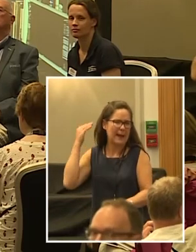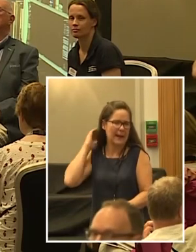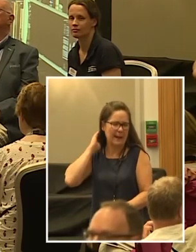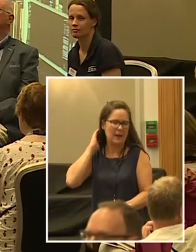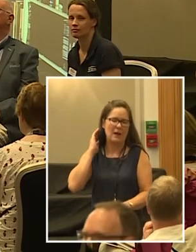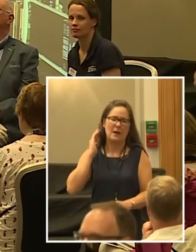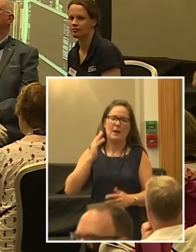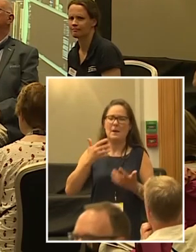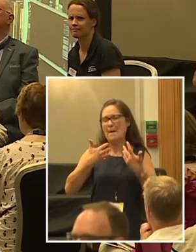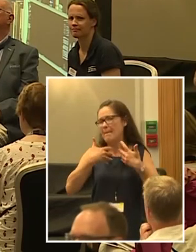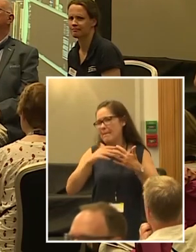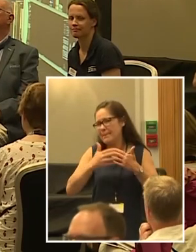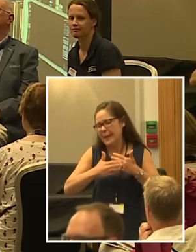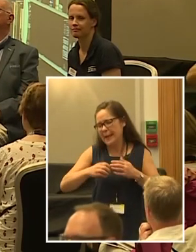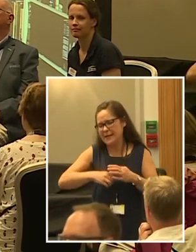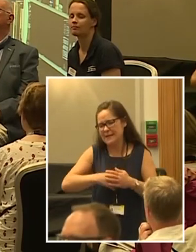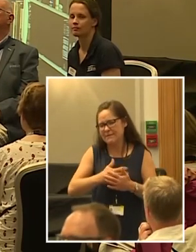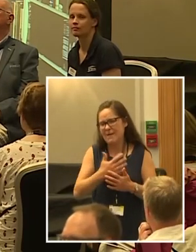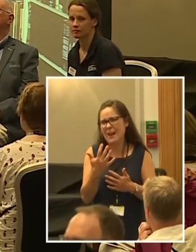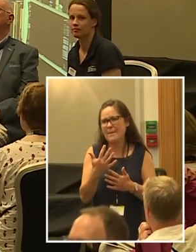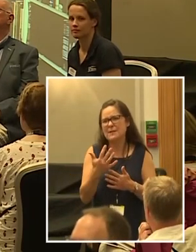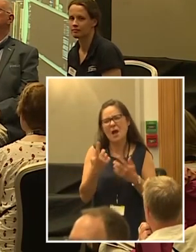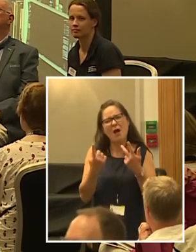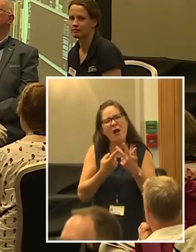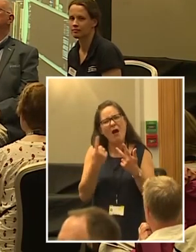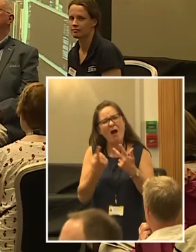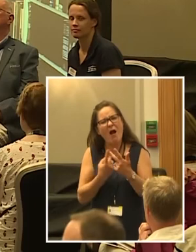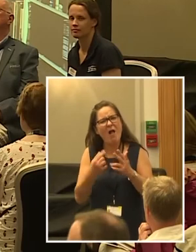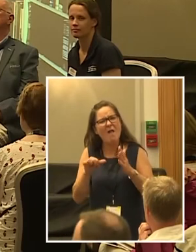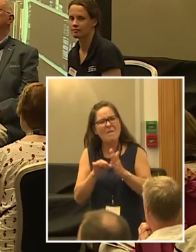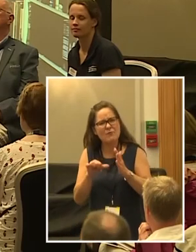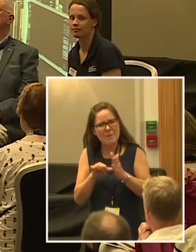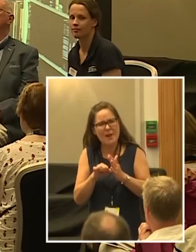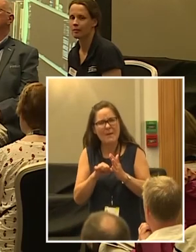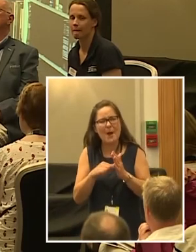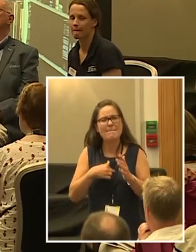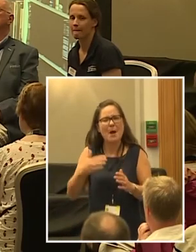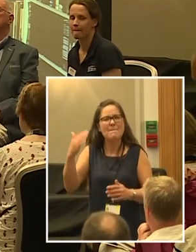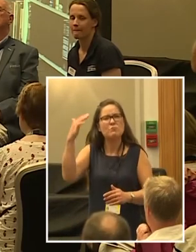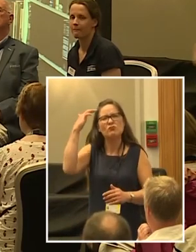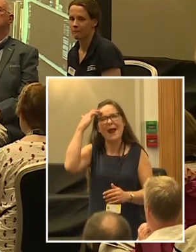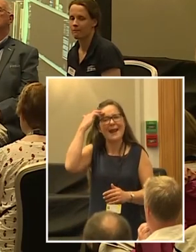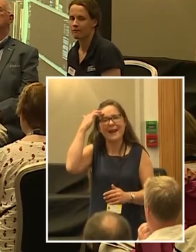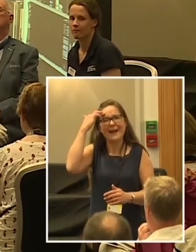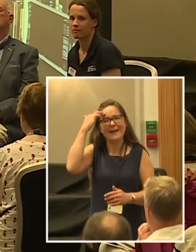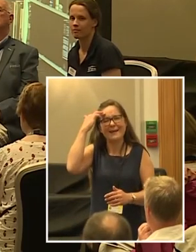developed Charles Bonnet syndrome because I can't, my brain's trying to see something it can't. So that